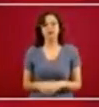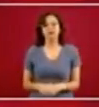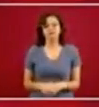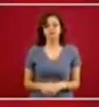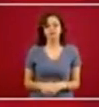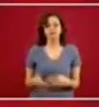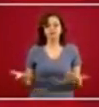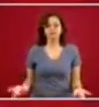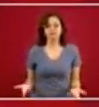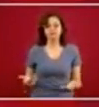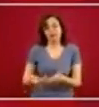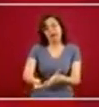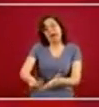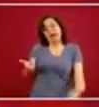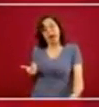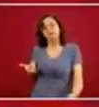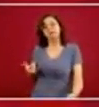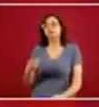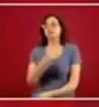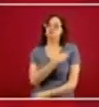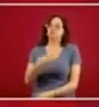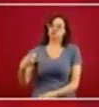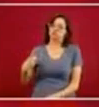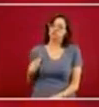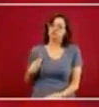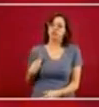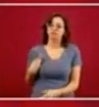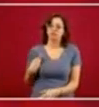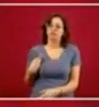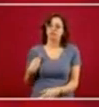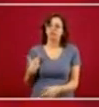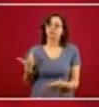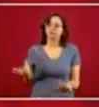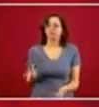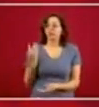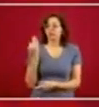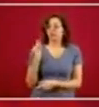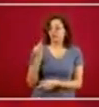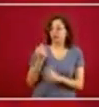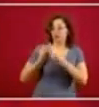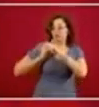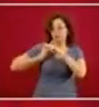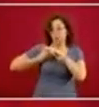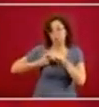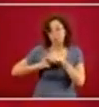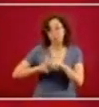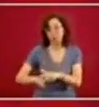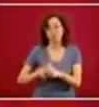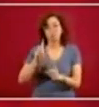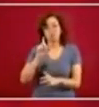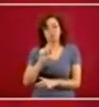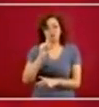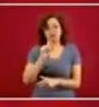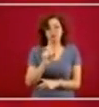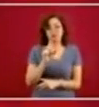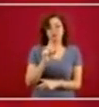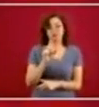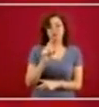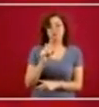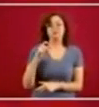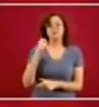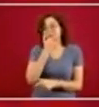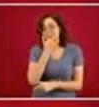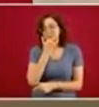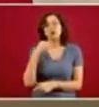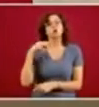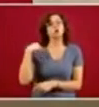intense, especially after April the 30th. So that's why we established the measures